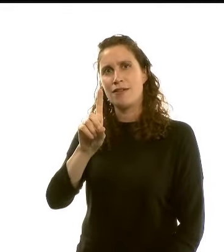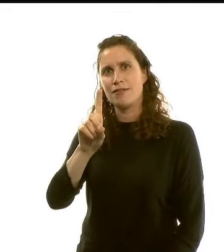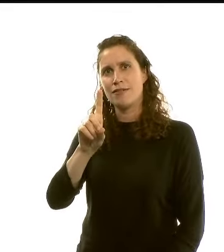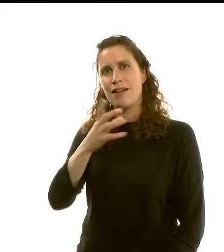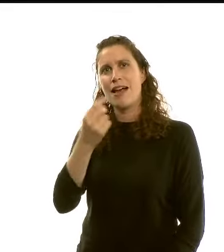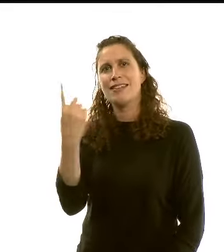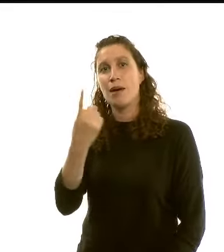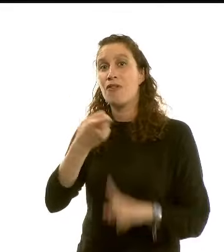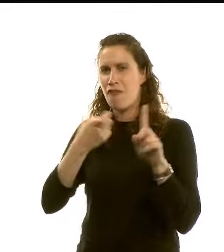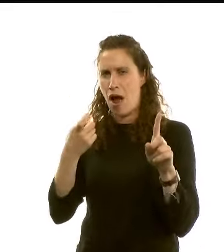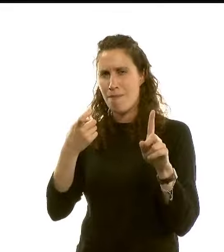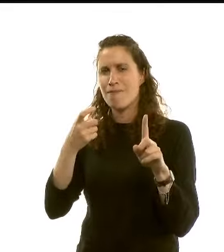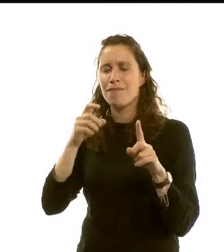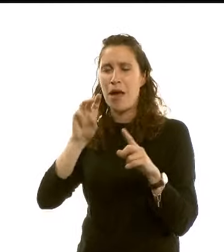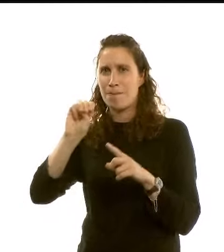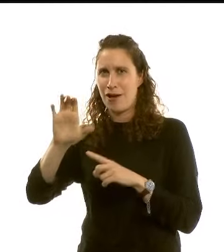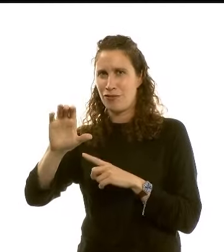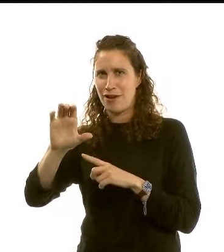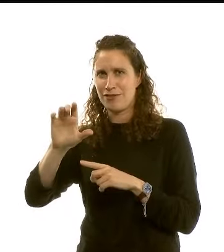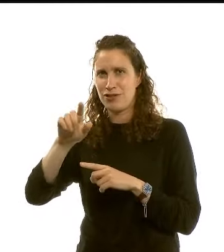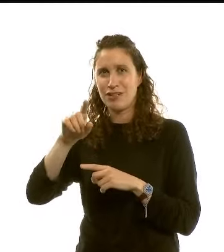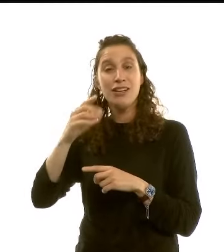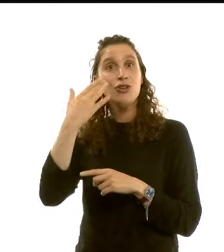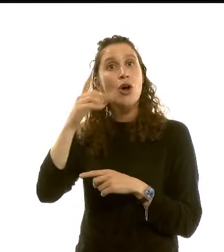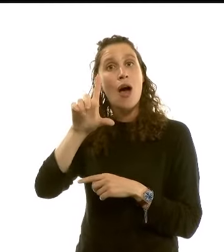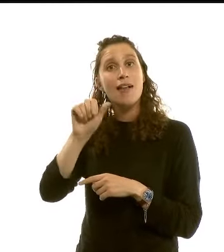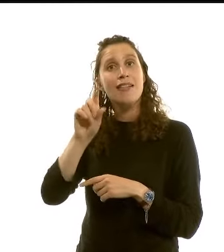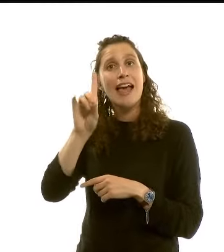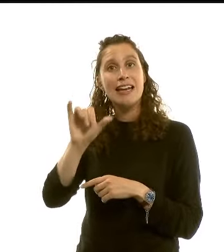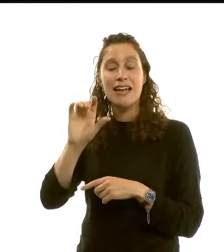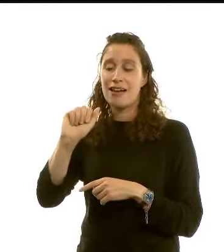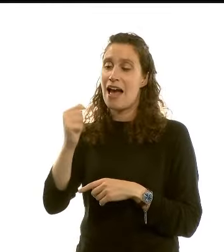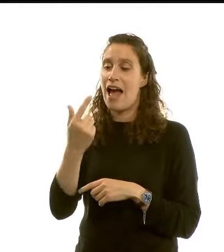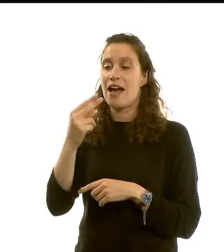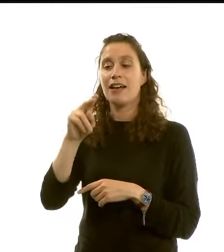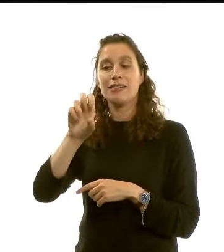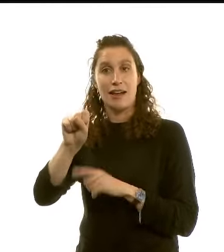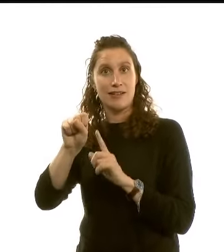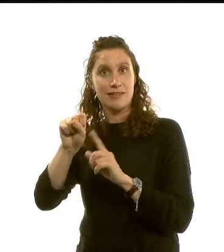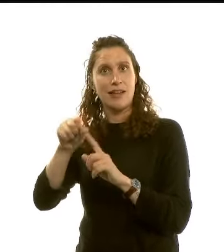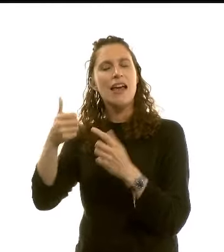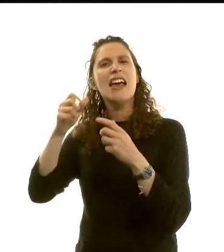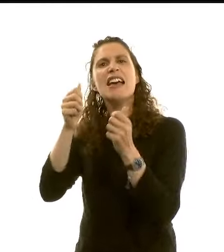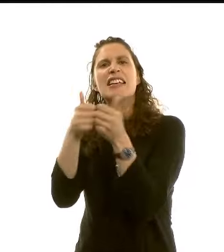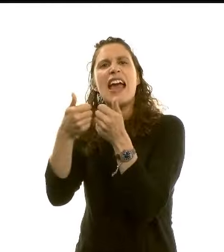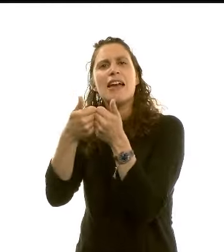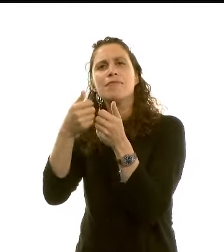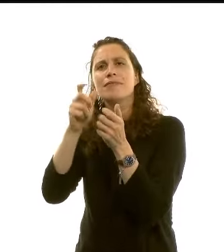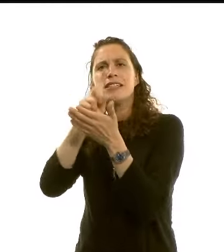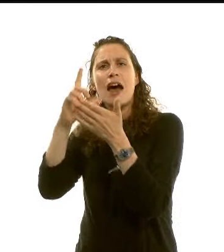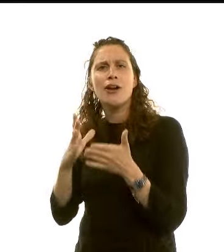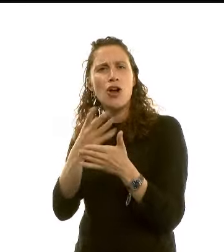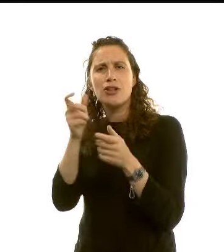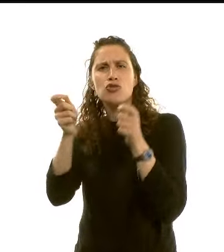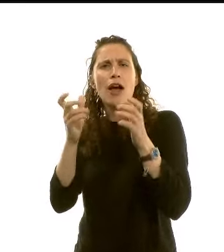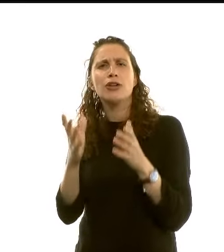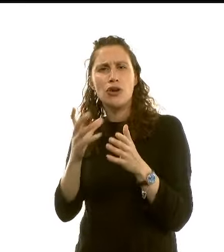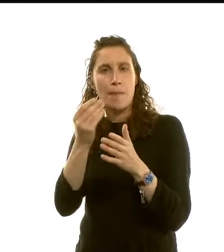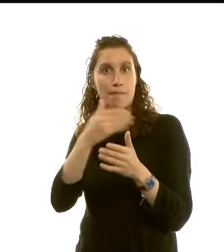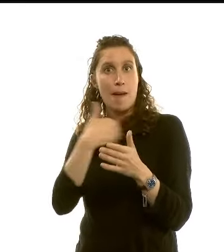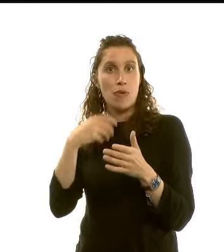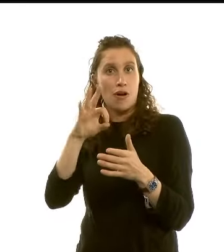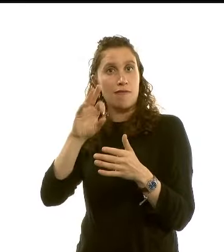world of Minecraft. Yes, you know her as Lady Agnes. She is an iconic game designer, director, and member of the Minecraft